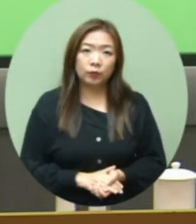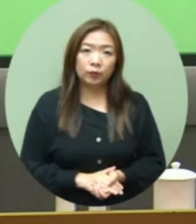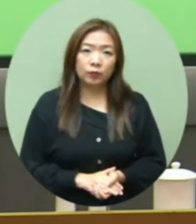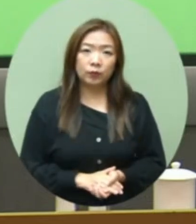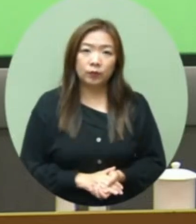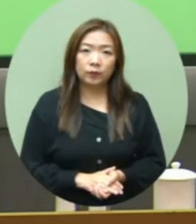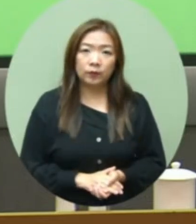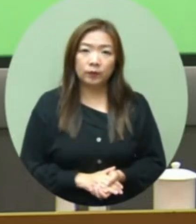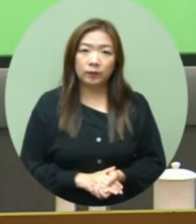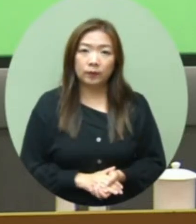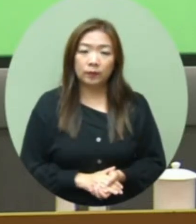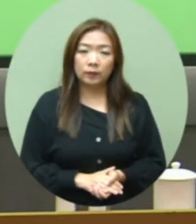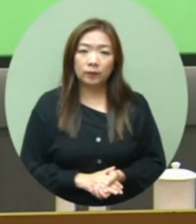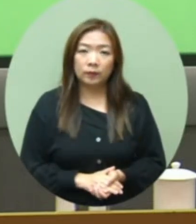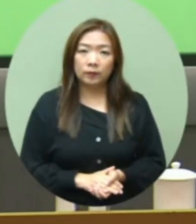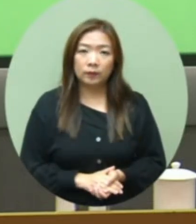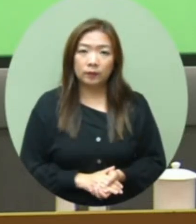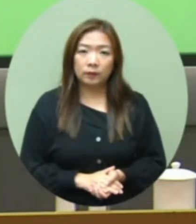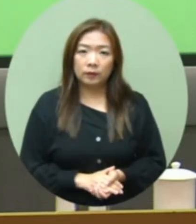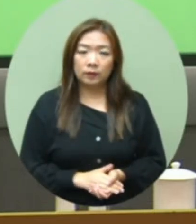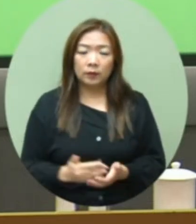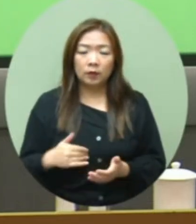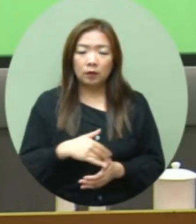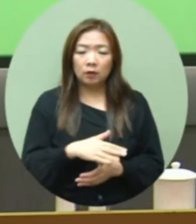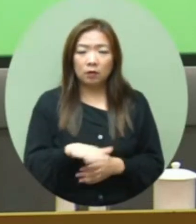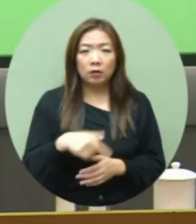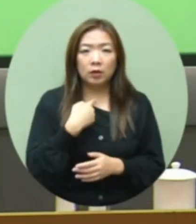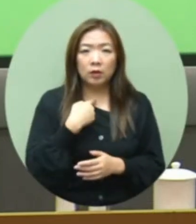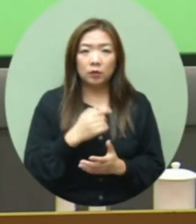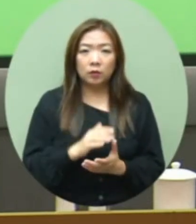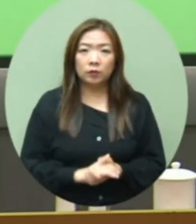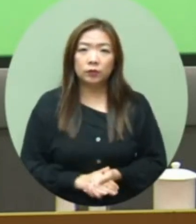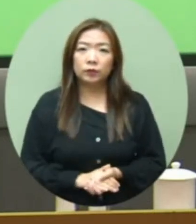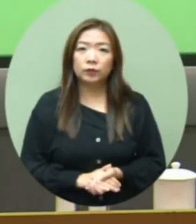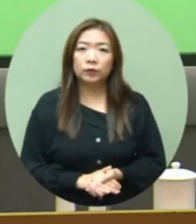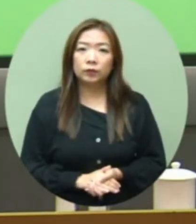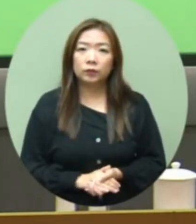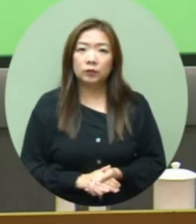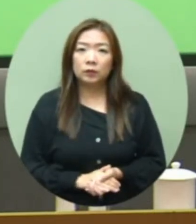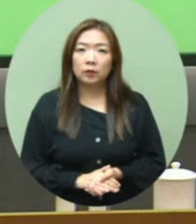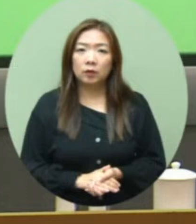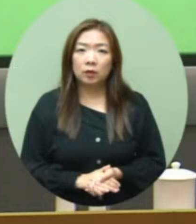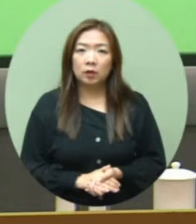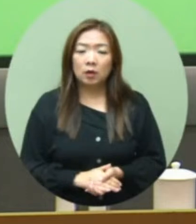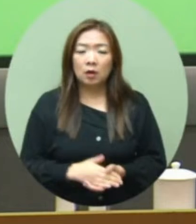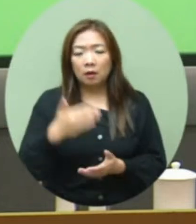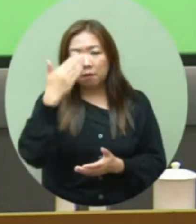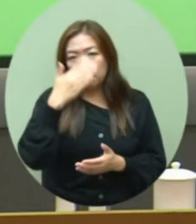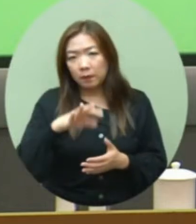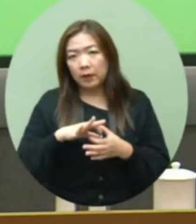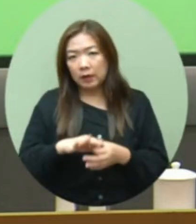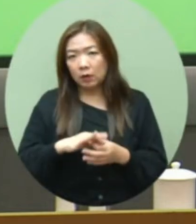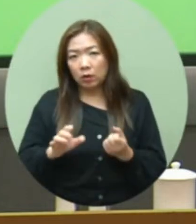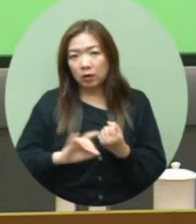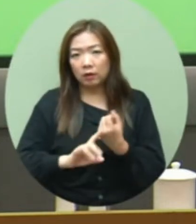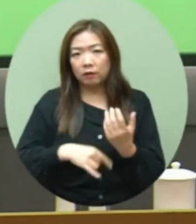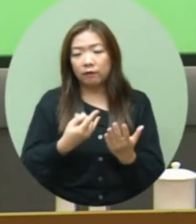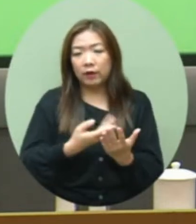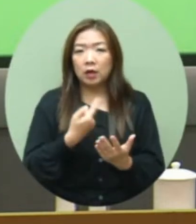increase our knowledge about it. It's so natural. I think it is such a natural